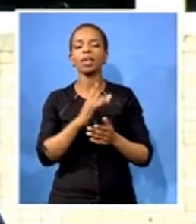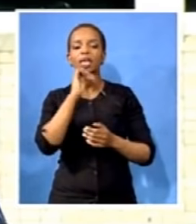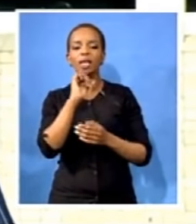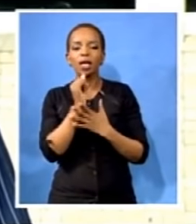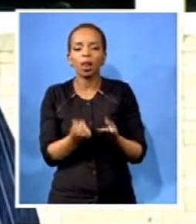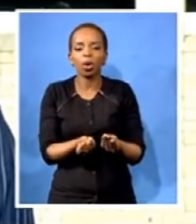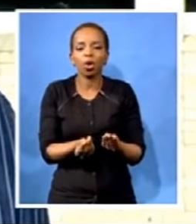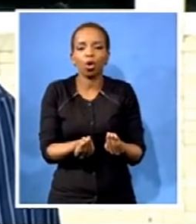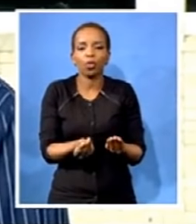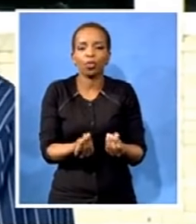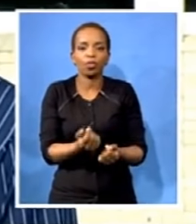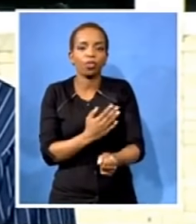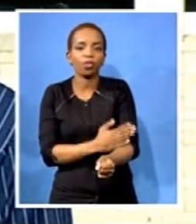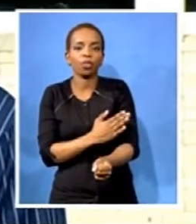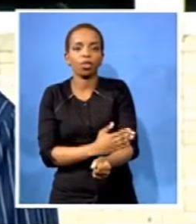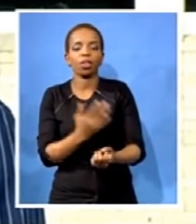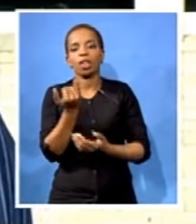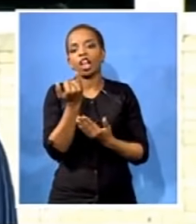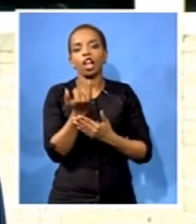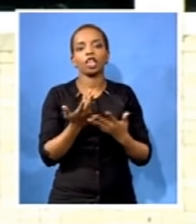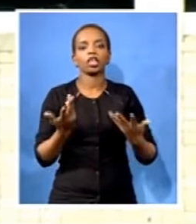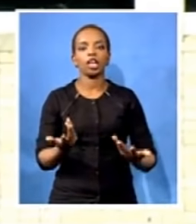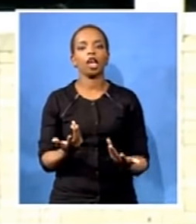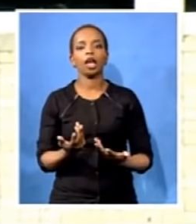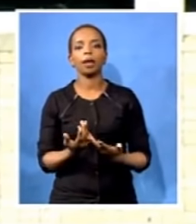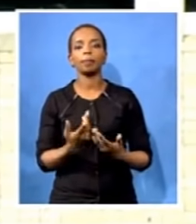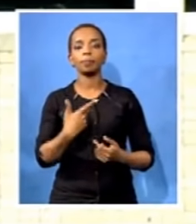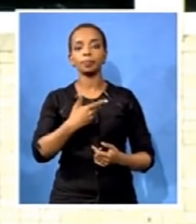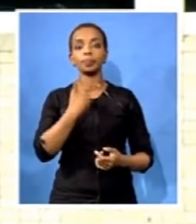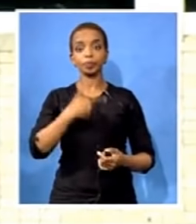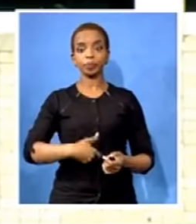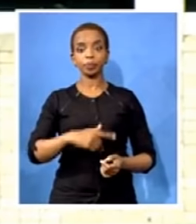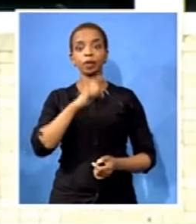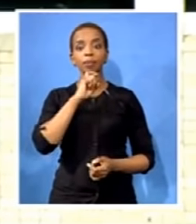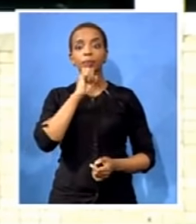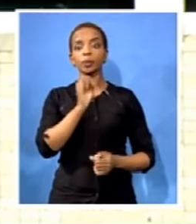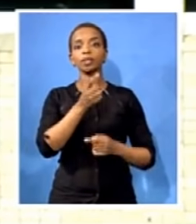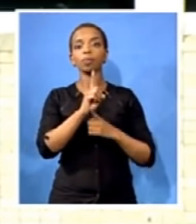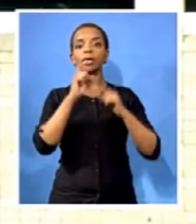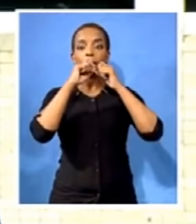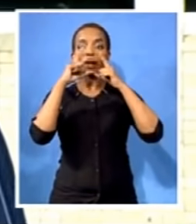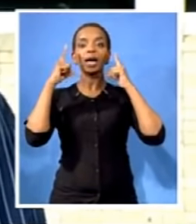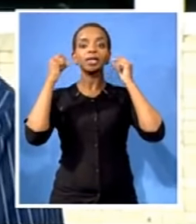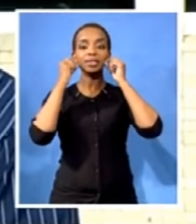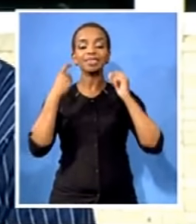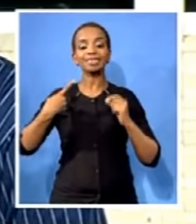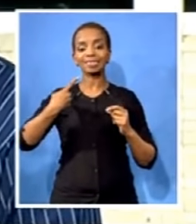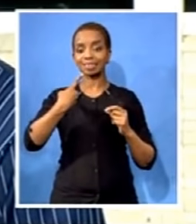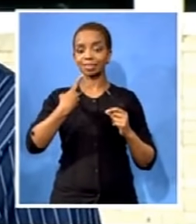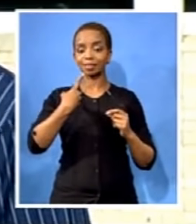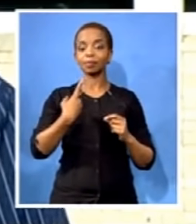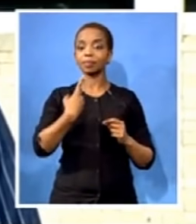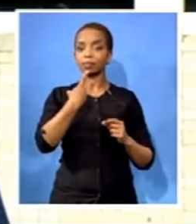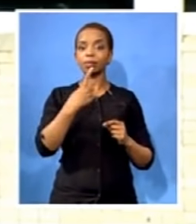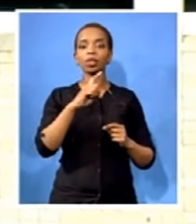you've got it. I'm using what is called surgical mask. Now the surgical mask is used in the hospital by